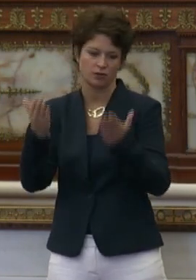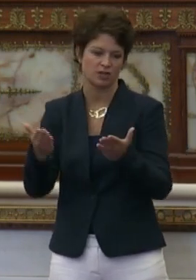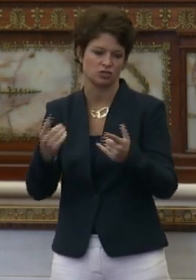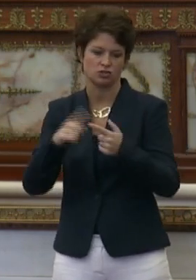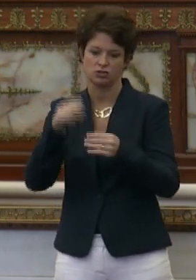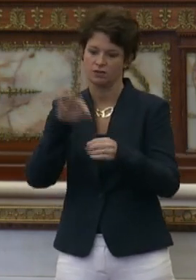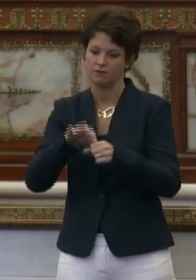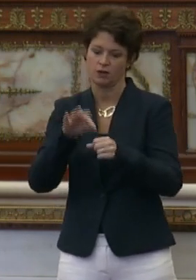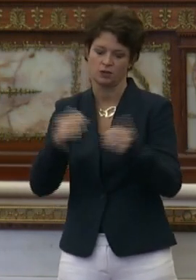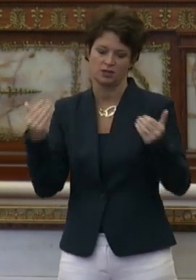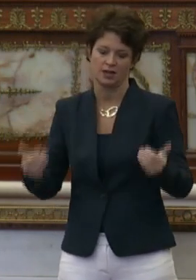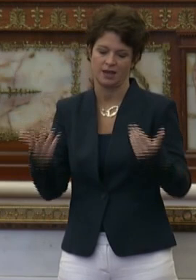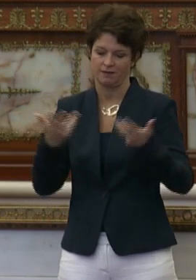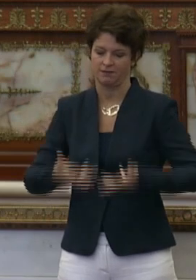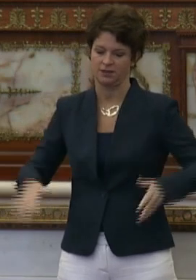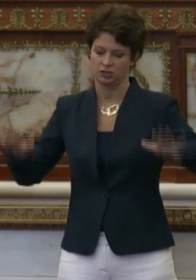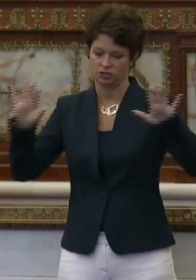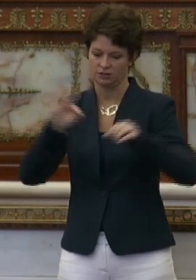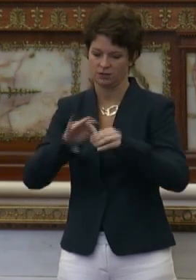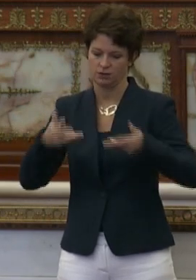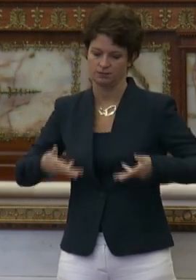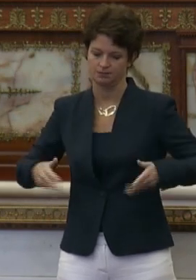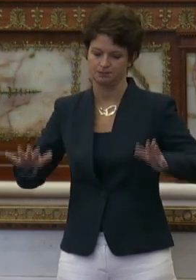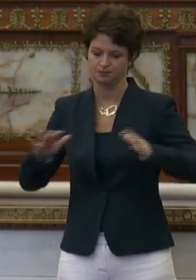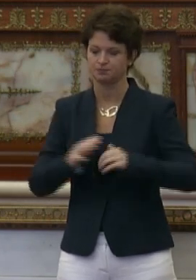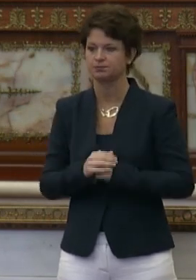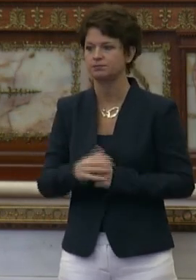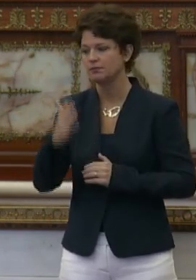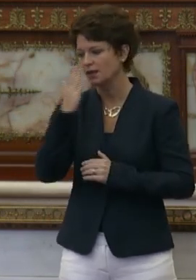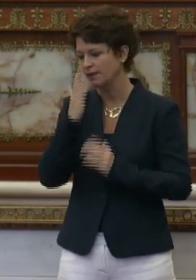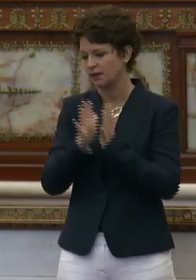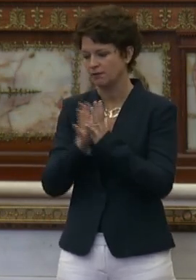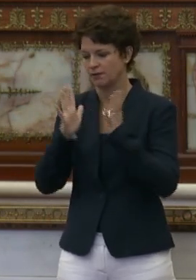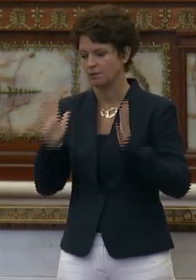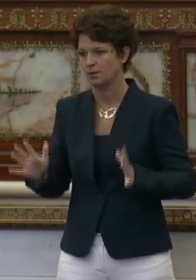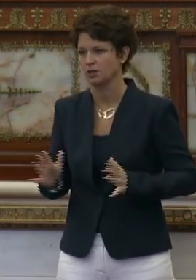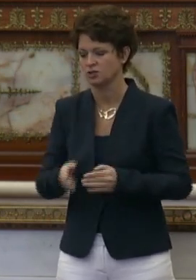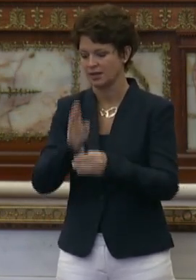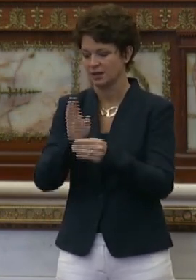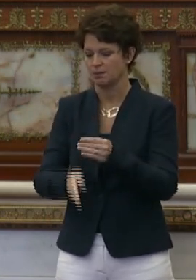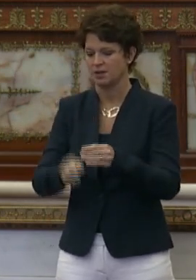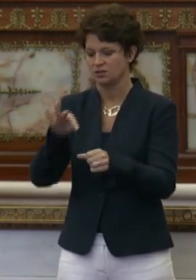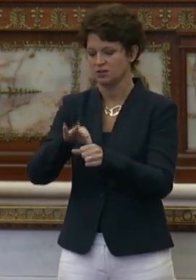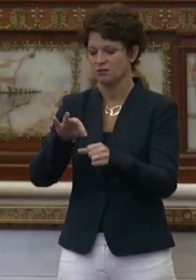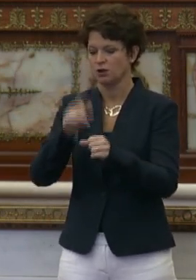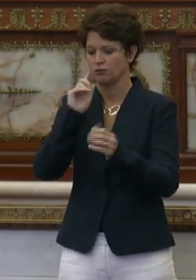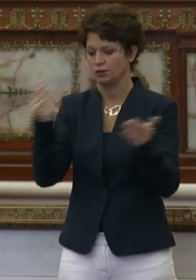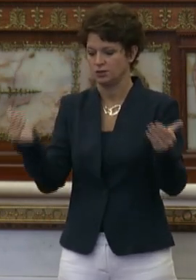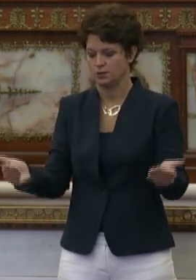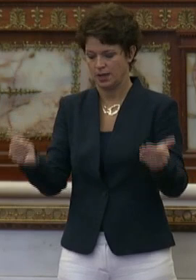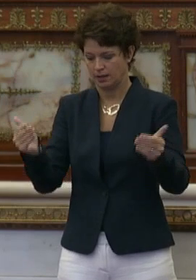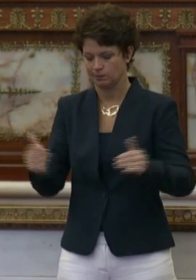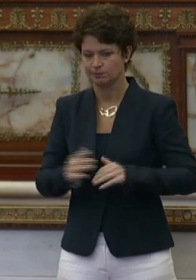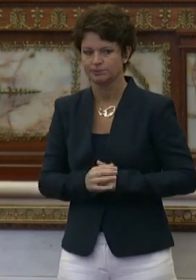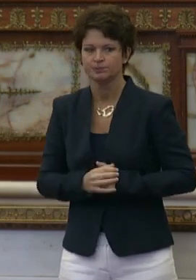resolutions on the final passage calendar. Resolutions. Thank you very much. That completes our calendar for today.